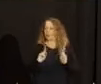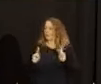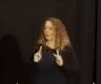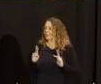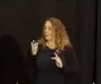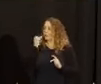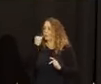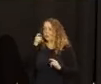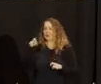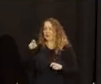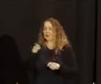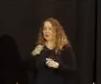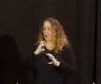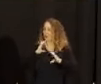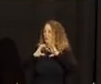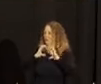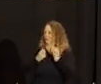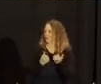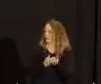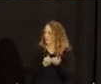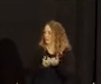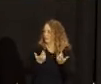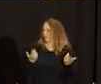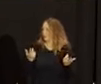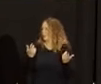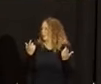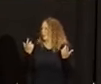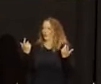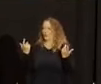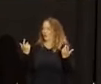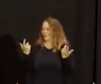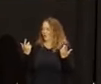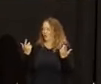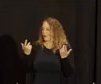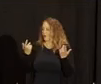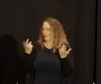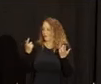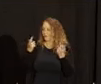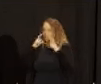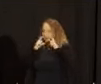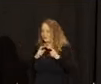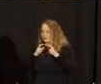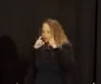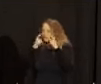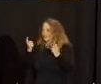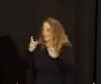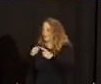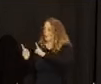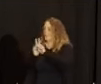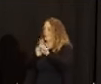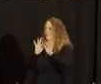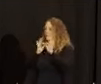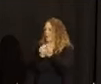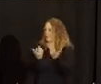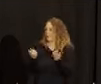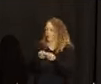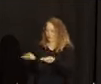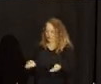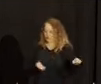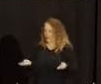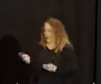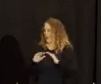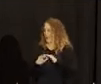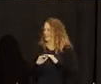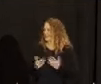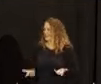who may need assistance communicating or moving through a space could not bring a family member with them to facilitate